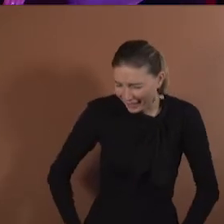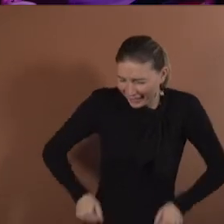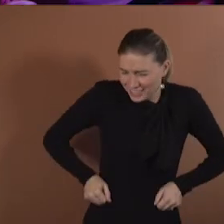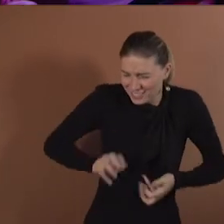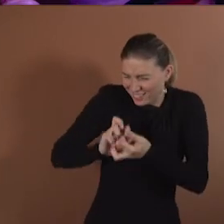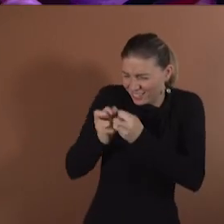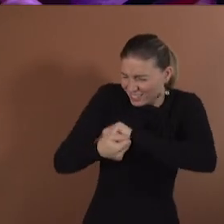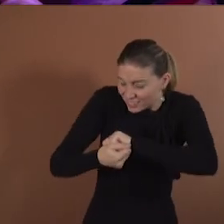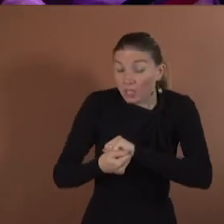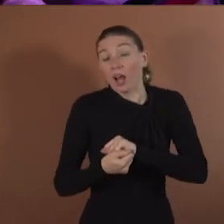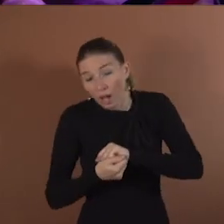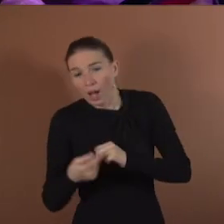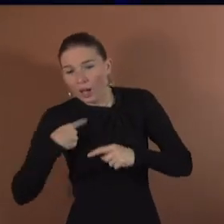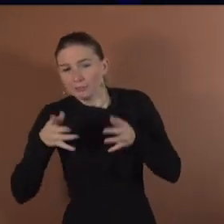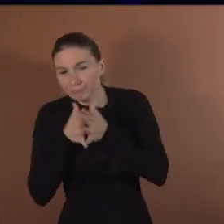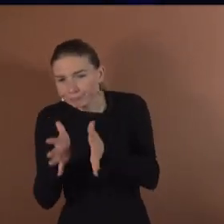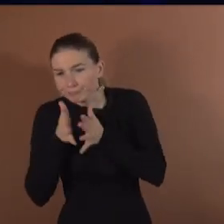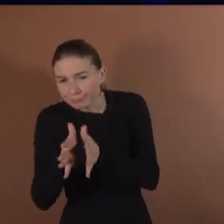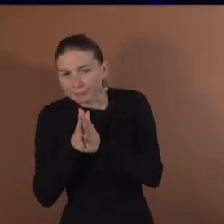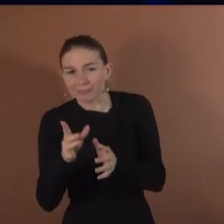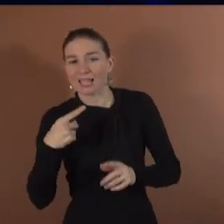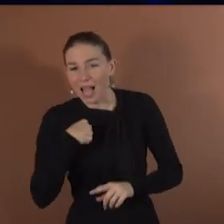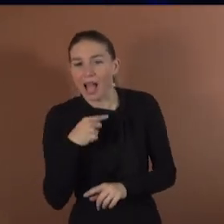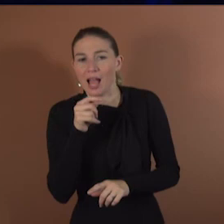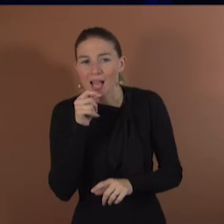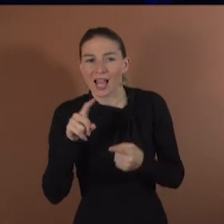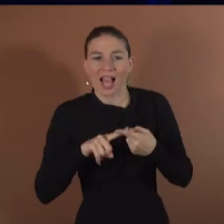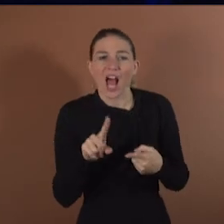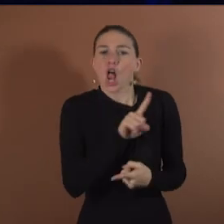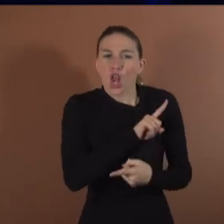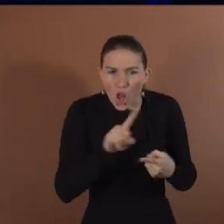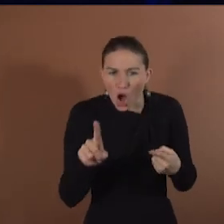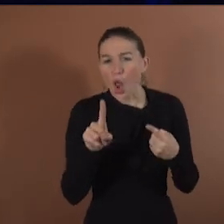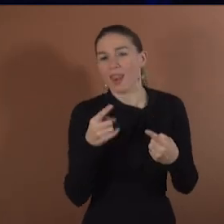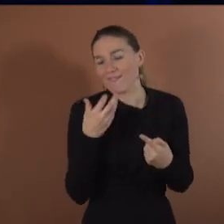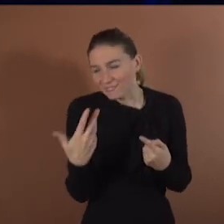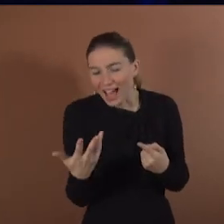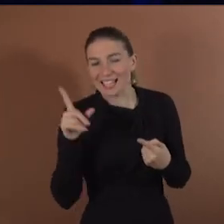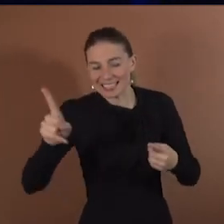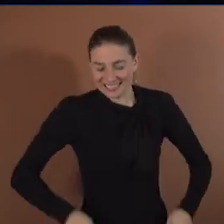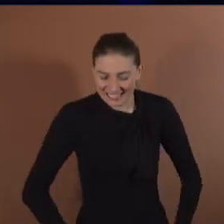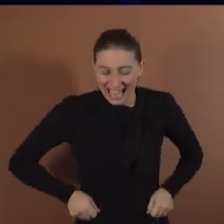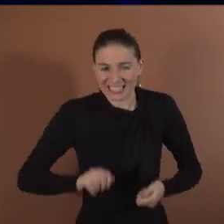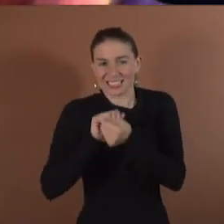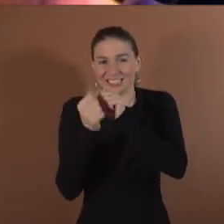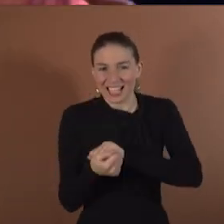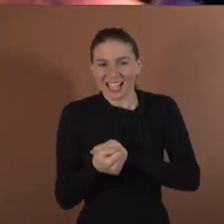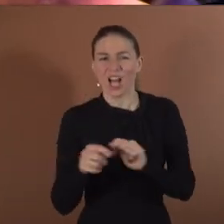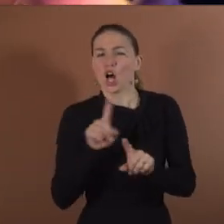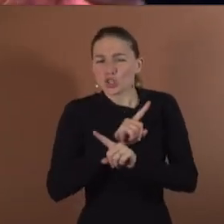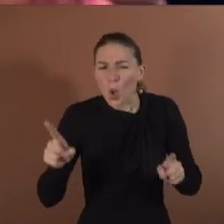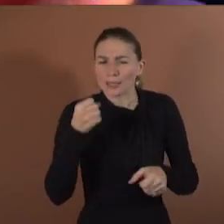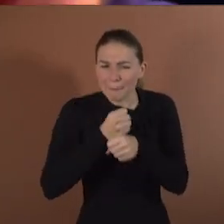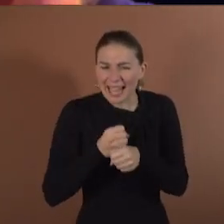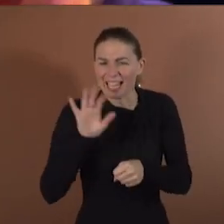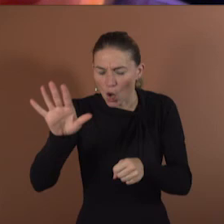it to him, and I translated it. I said, it means, non farti attorcigliare le mutande. Do not make that your knickers